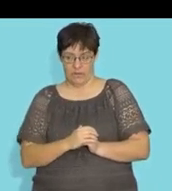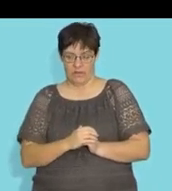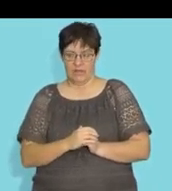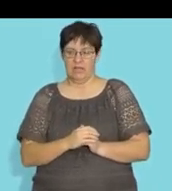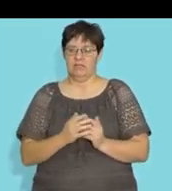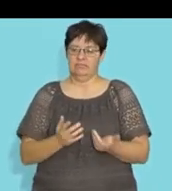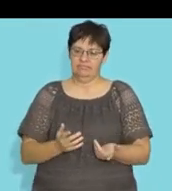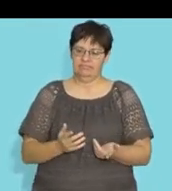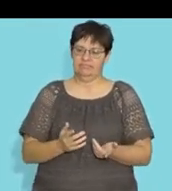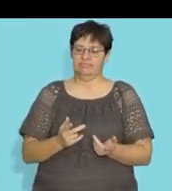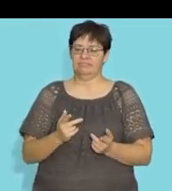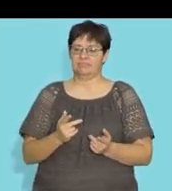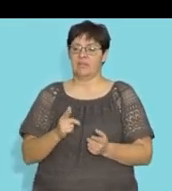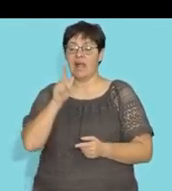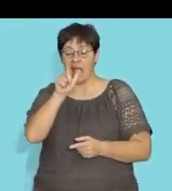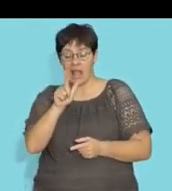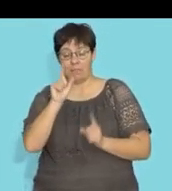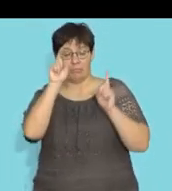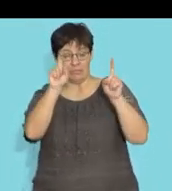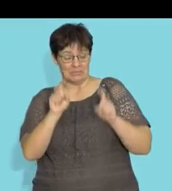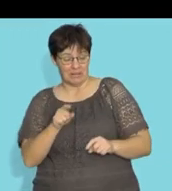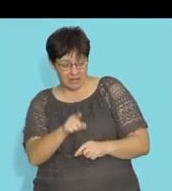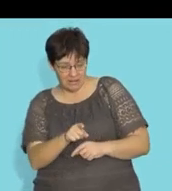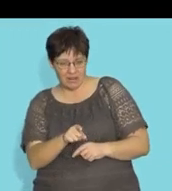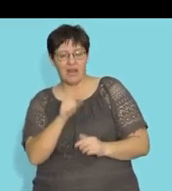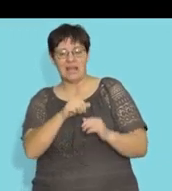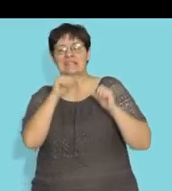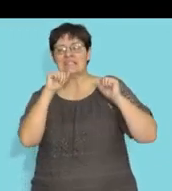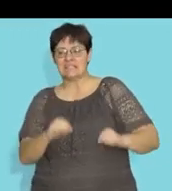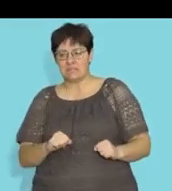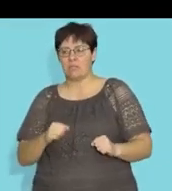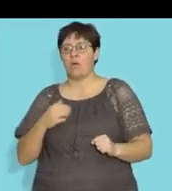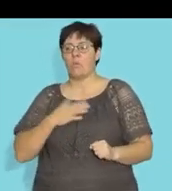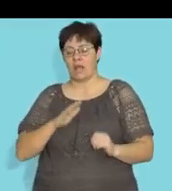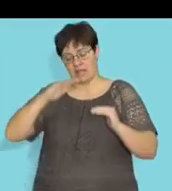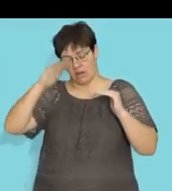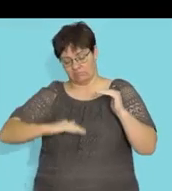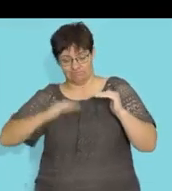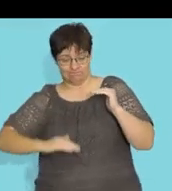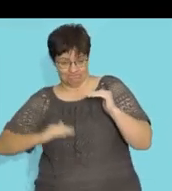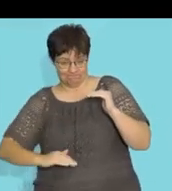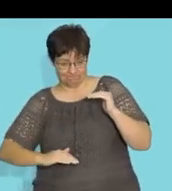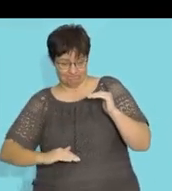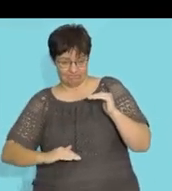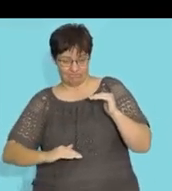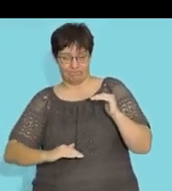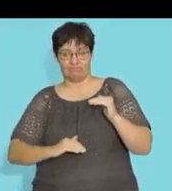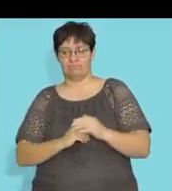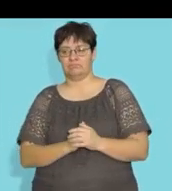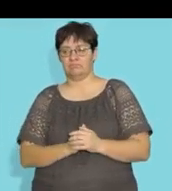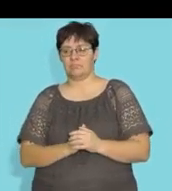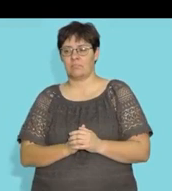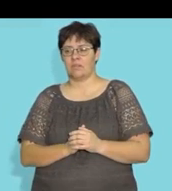concentration, and according to Le Chatelier, the system will try to decrease this hydronium ion